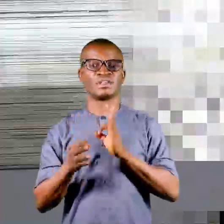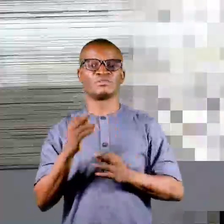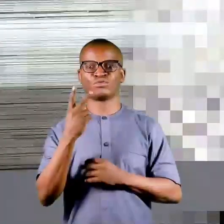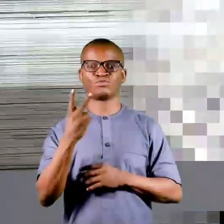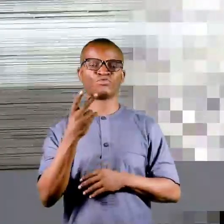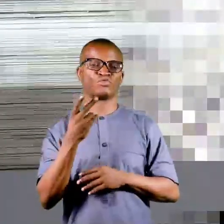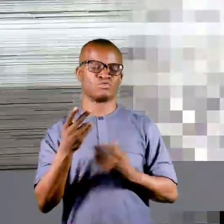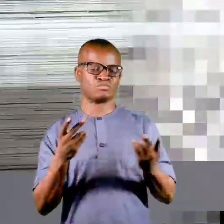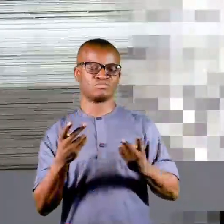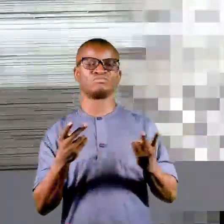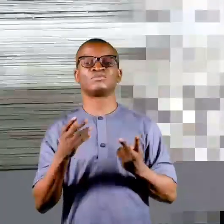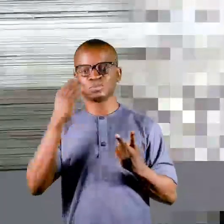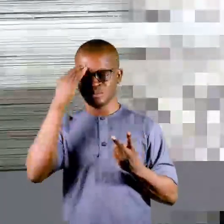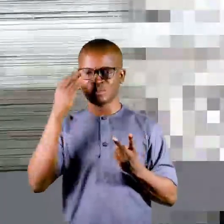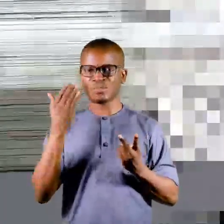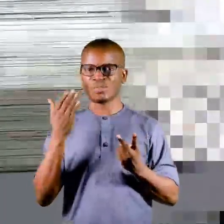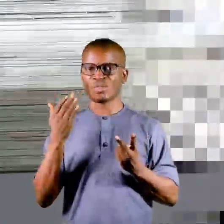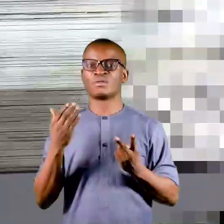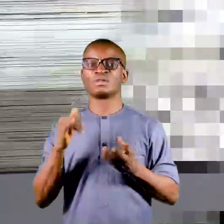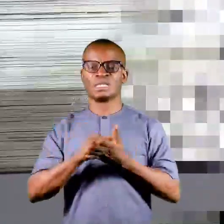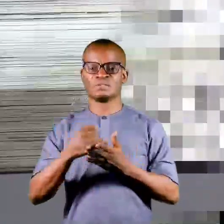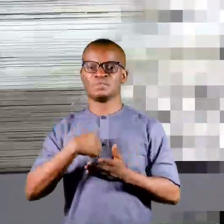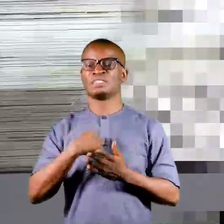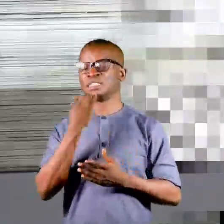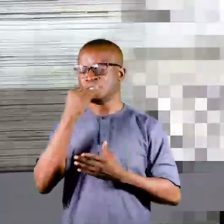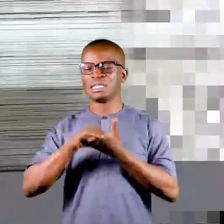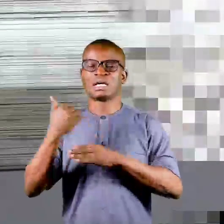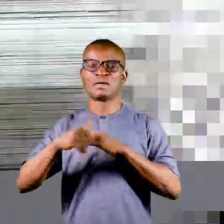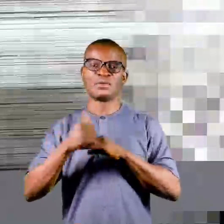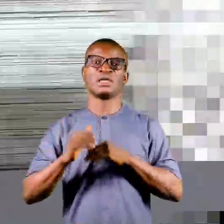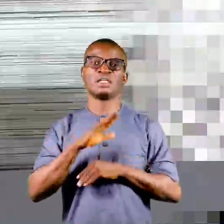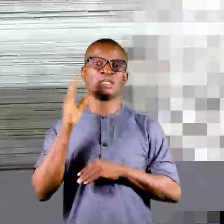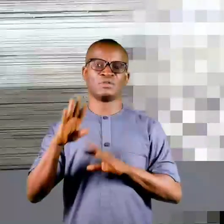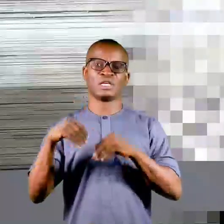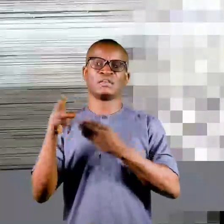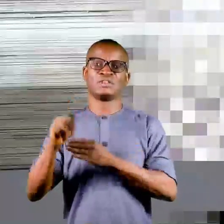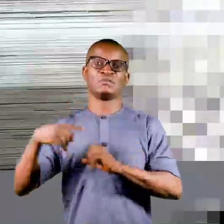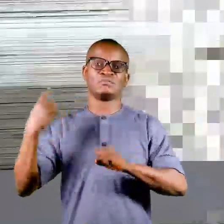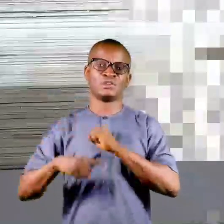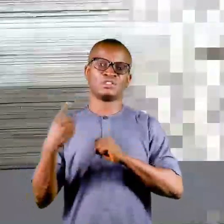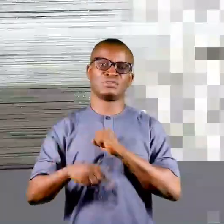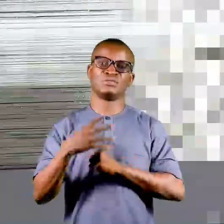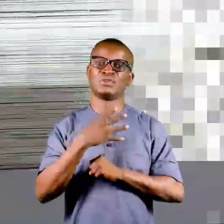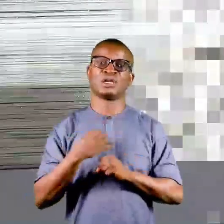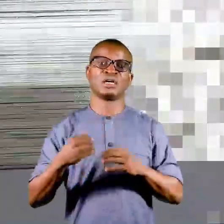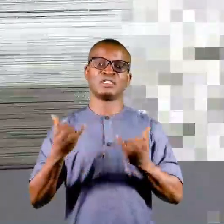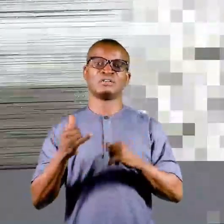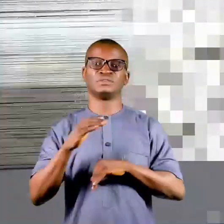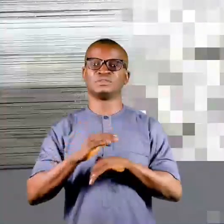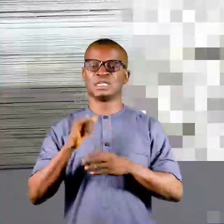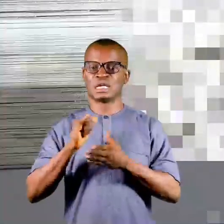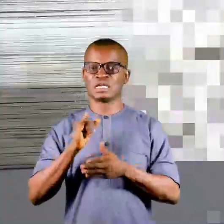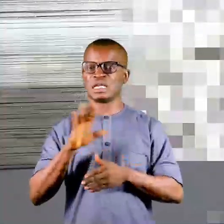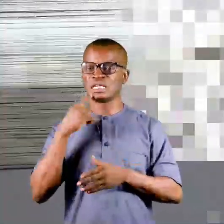2 of them say the truth that it's them that eat the bread, that they're going to give them punishment. And the small one said, Mommy,